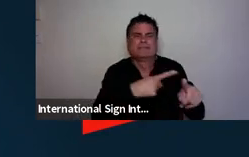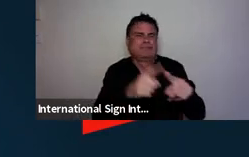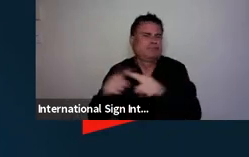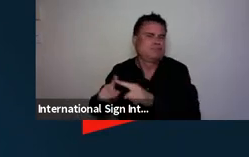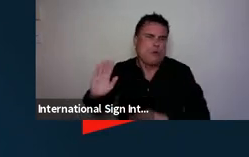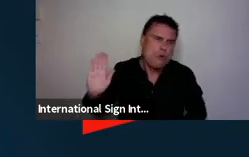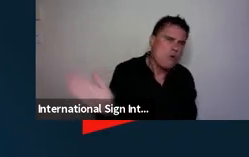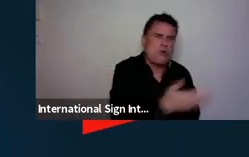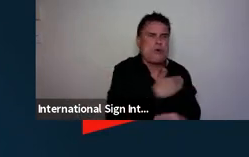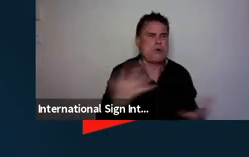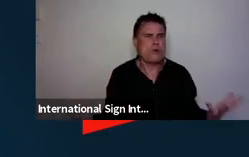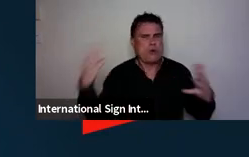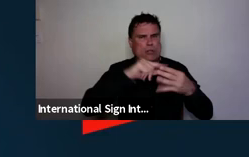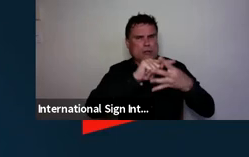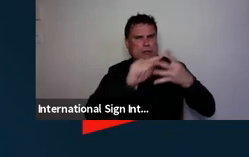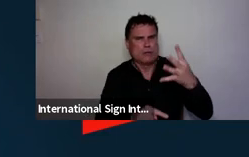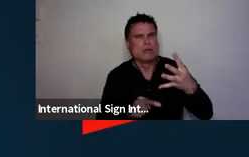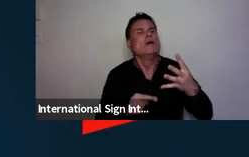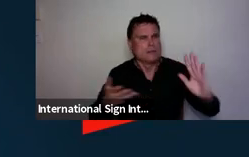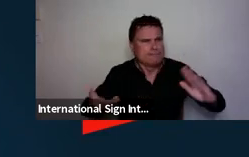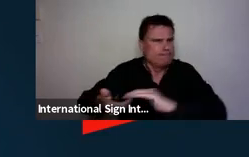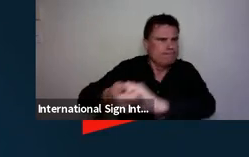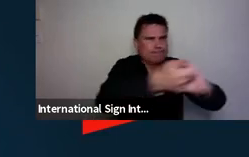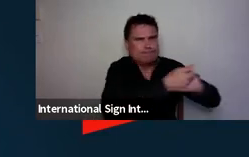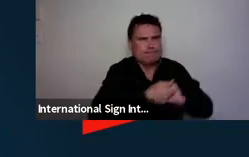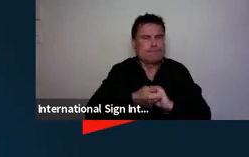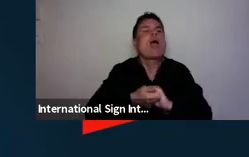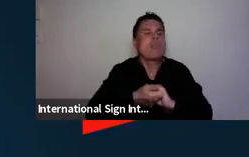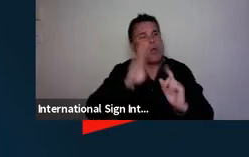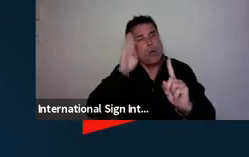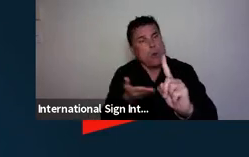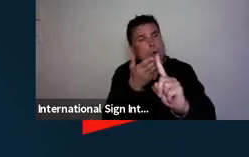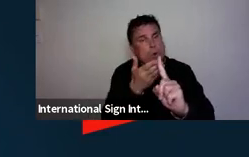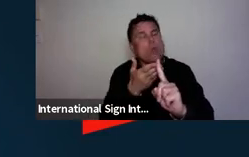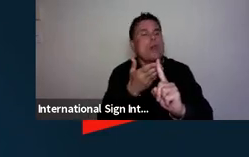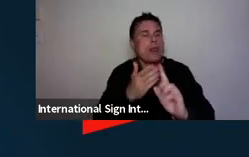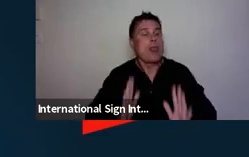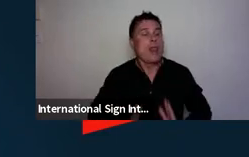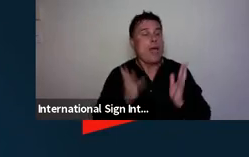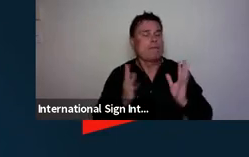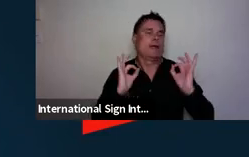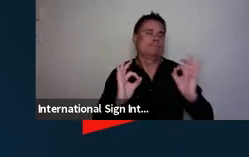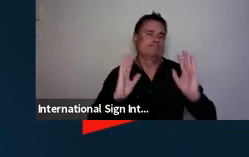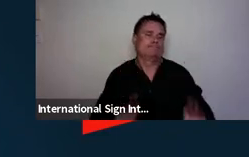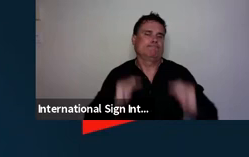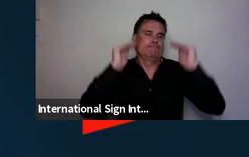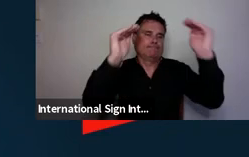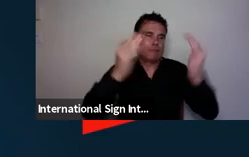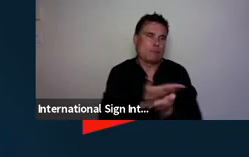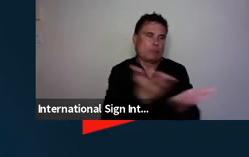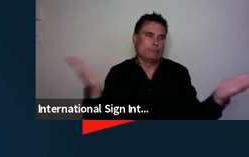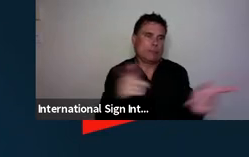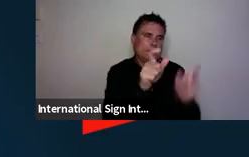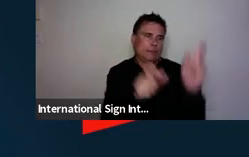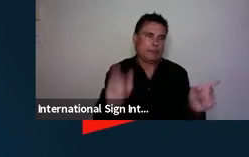to improve the human condition and have a better outcome for all human beings. And I think the more, and we've learned this through